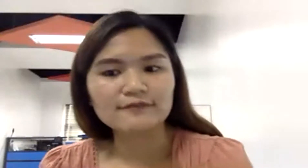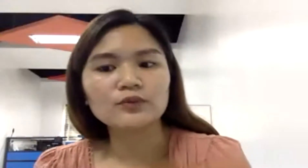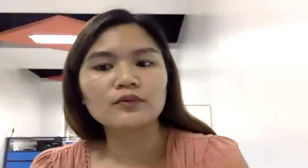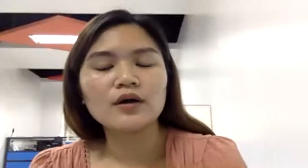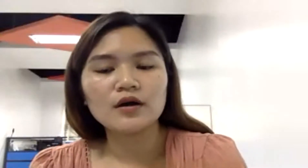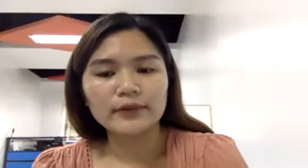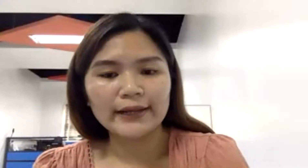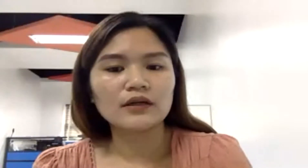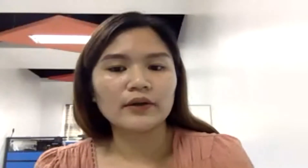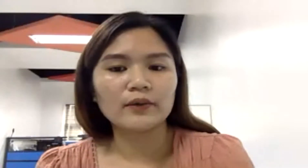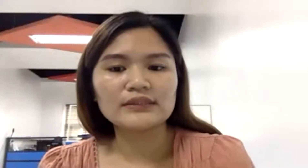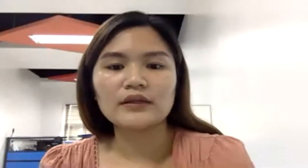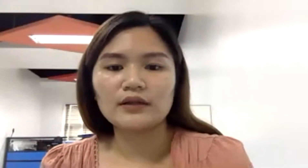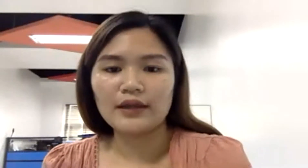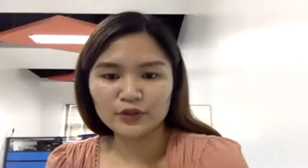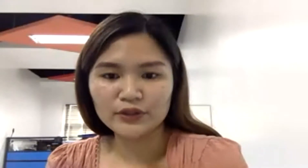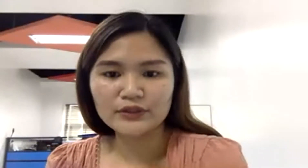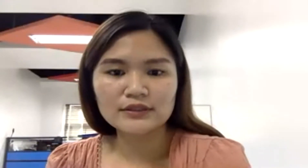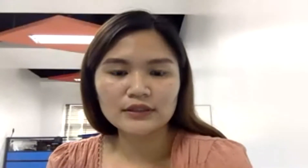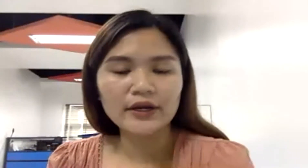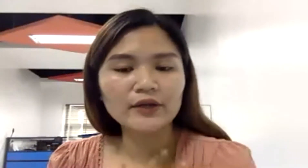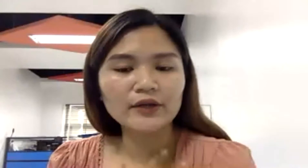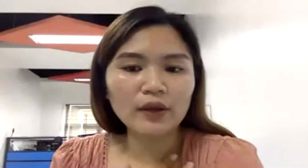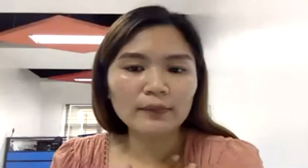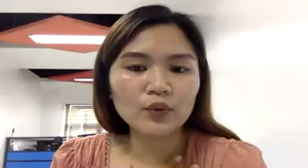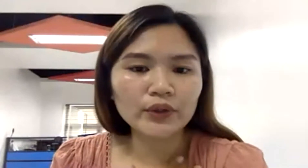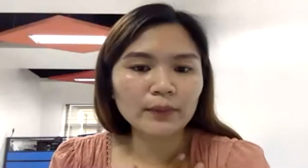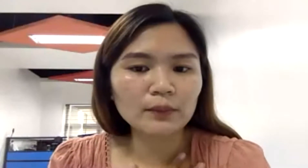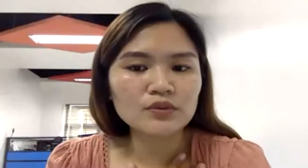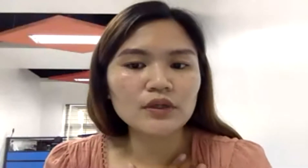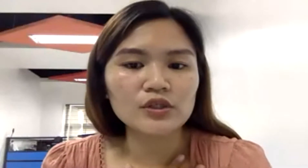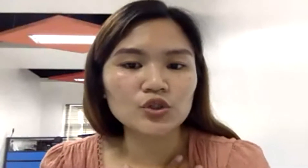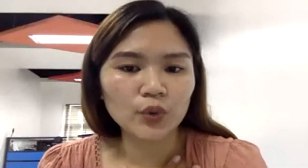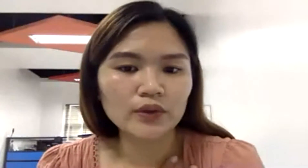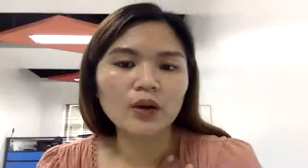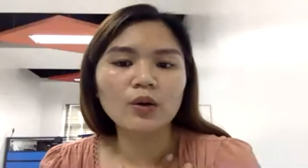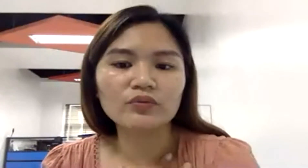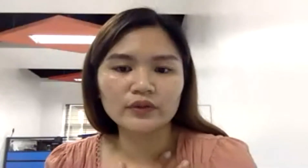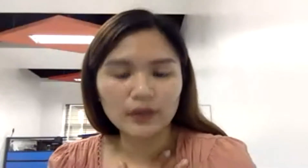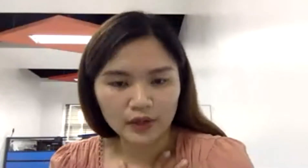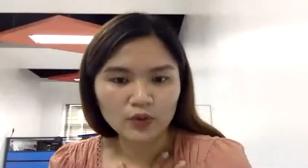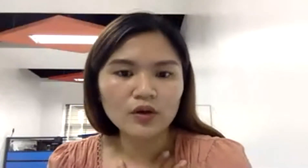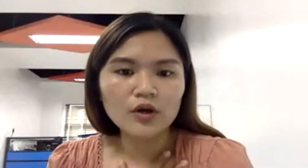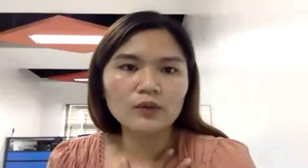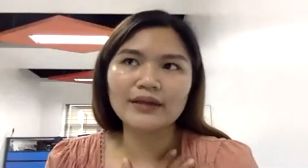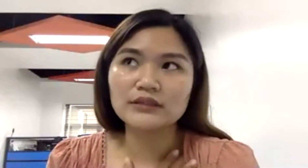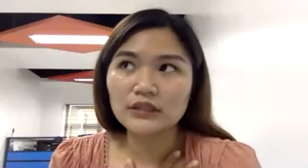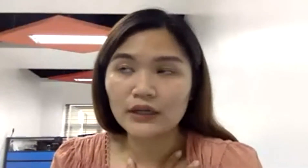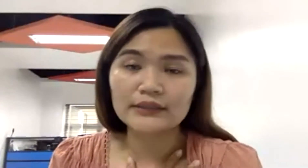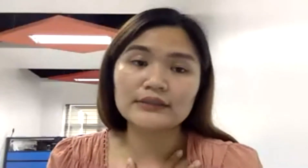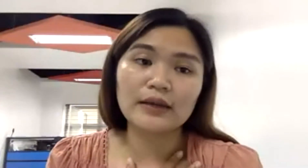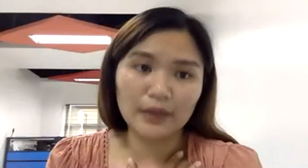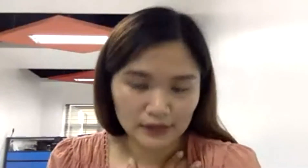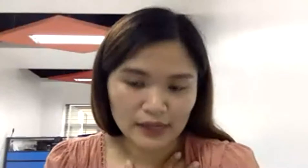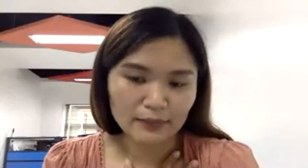have to write a request letters sa director po namin or depende po sa region na covered kayo. Kung